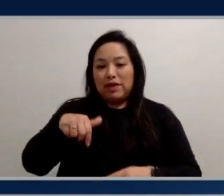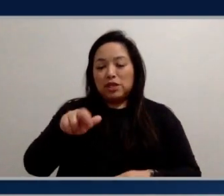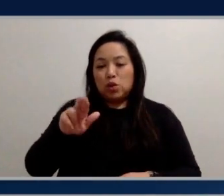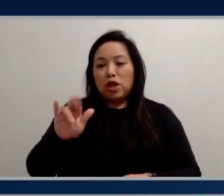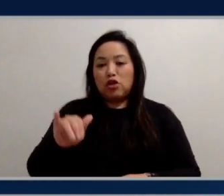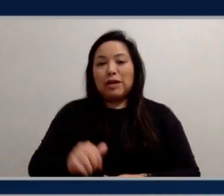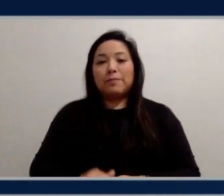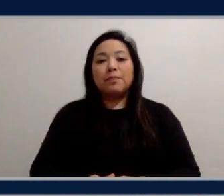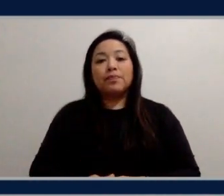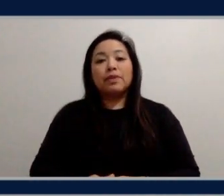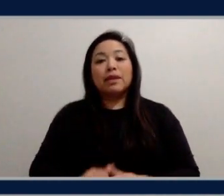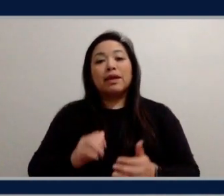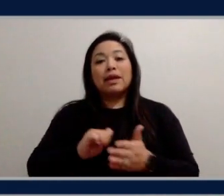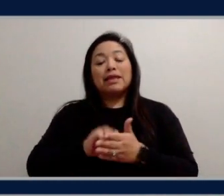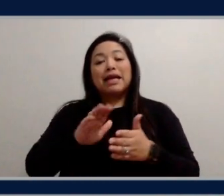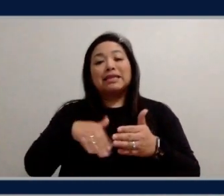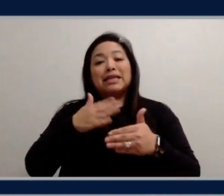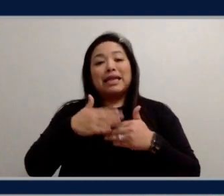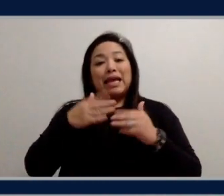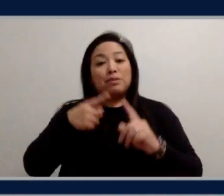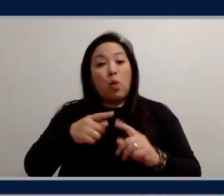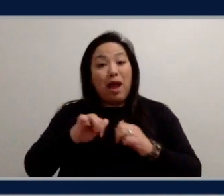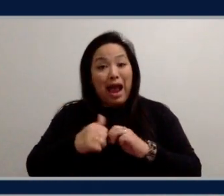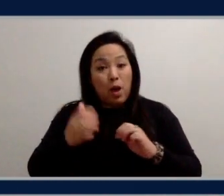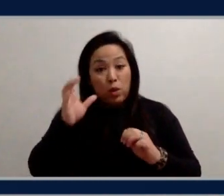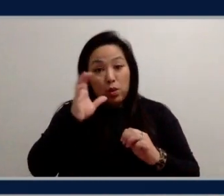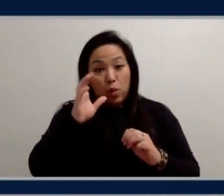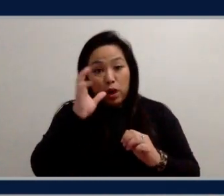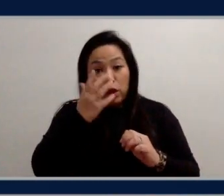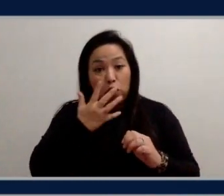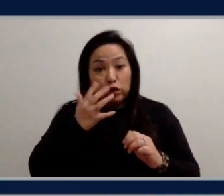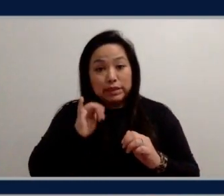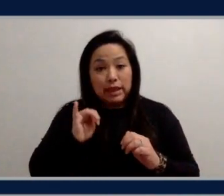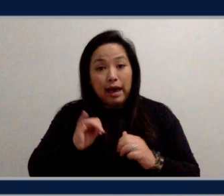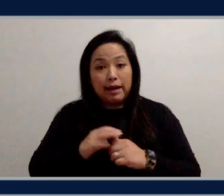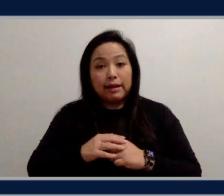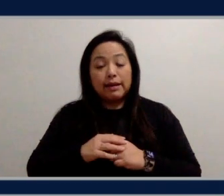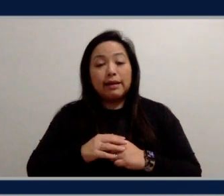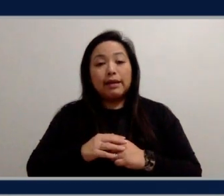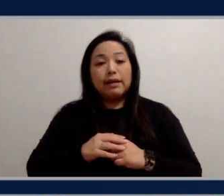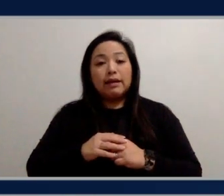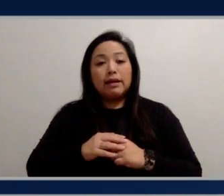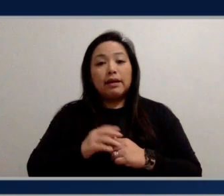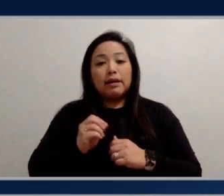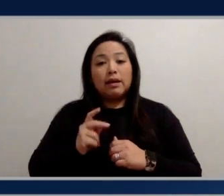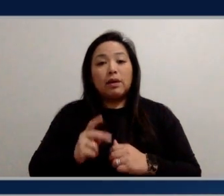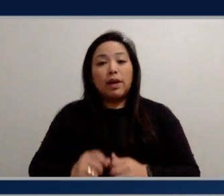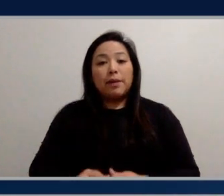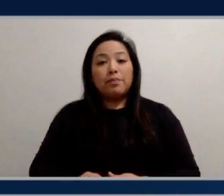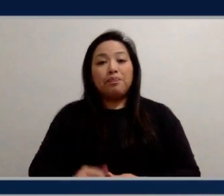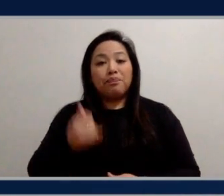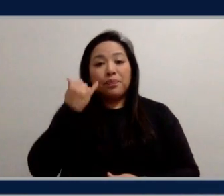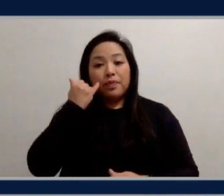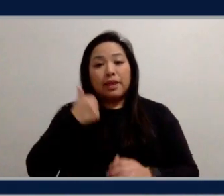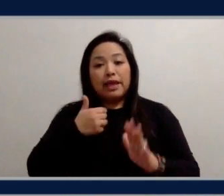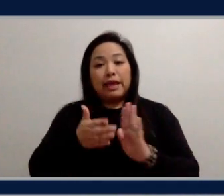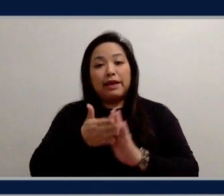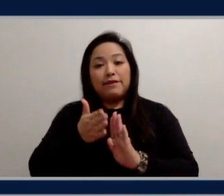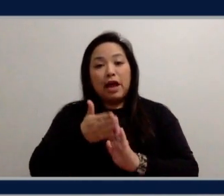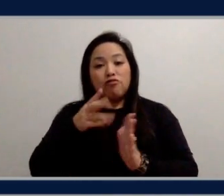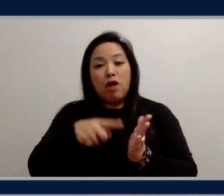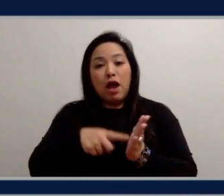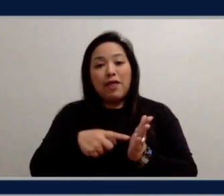point, how it looks like. Oh my God, it looks like it's, yeah, but, okay. So if I run this, you can